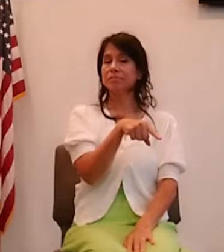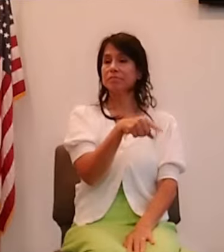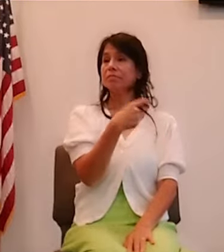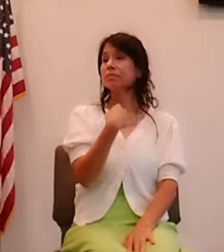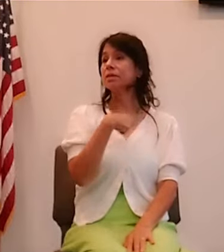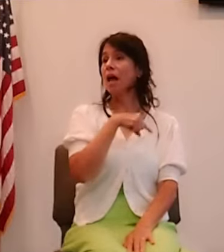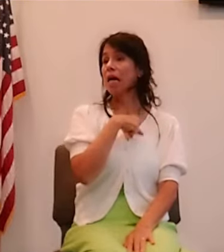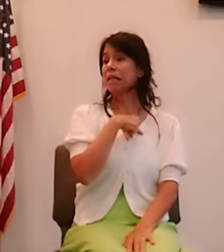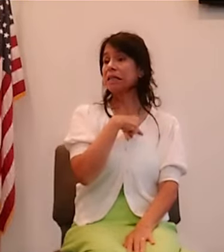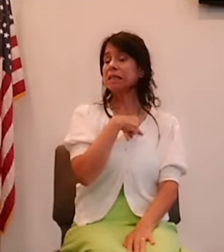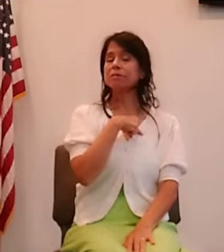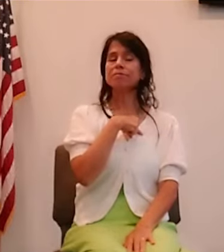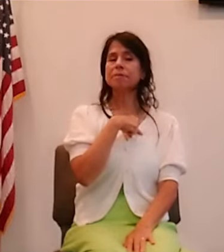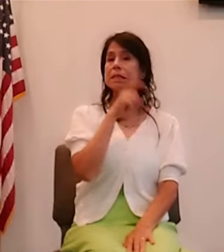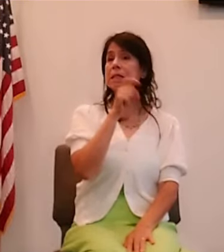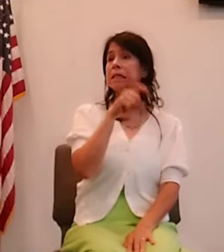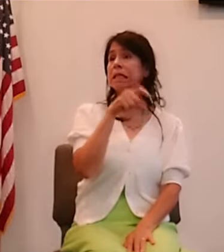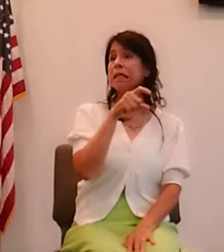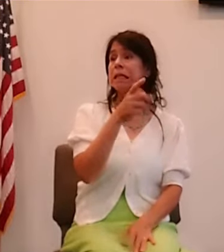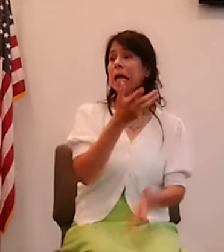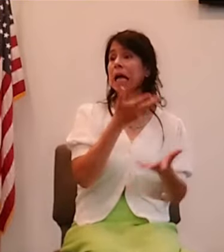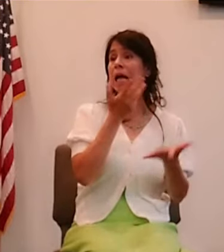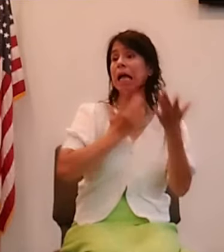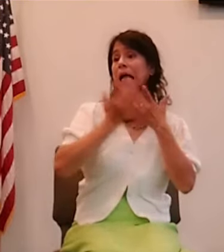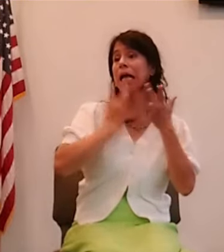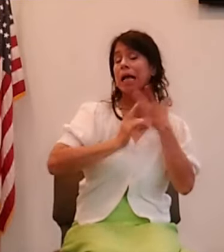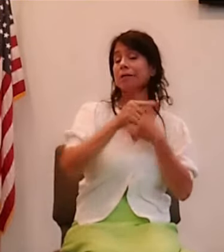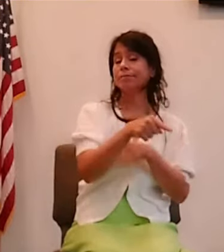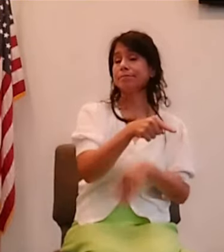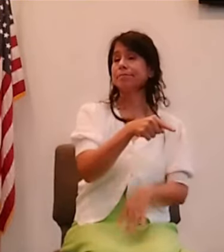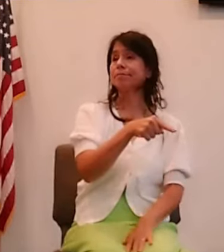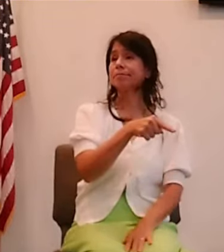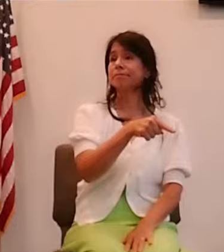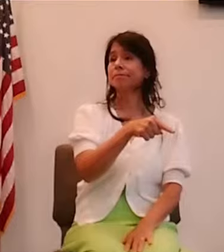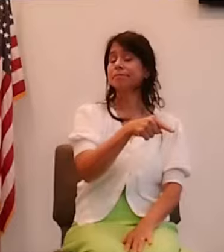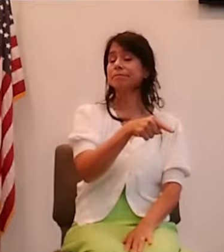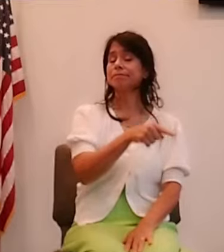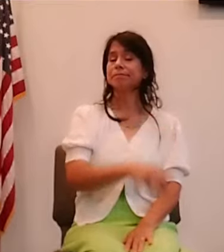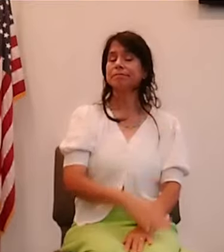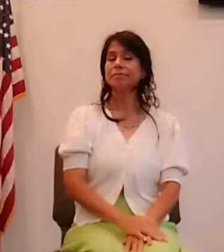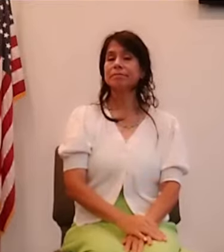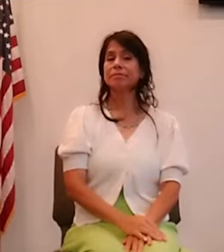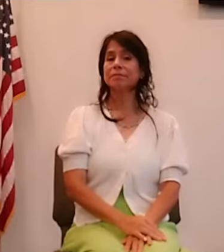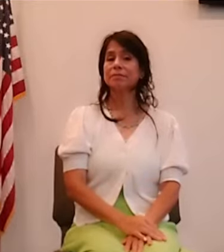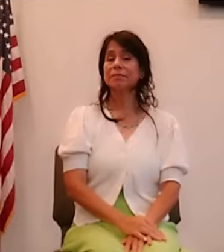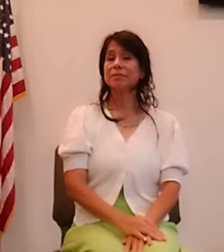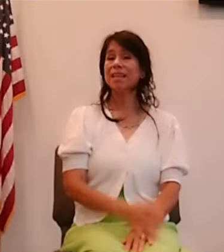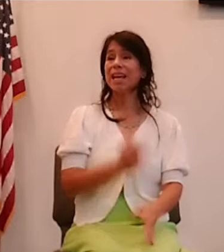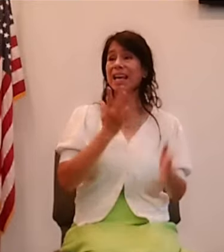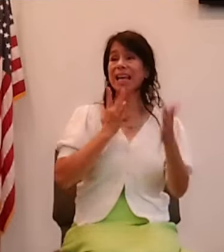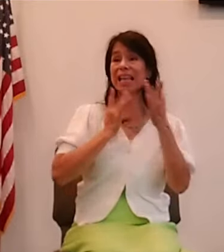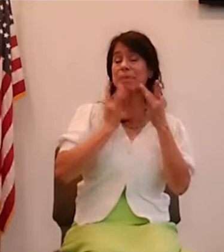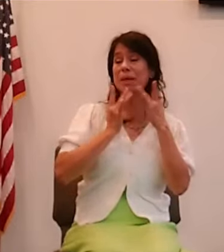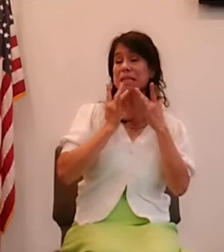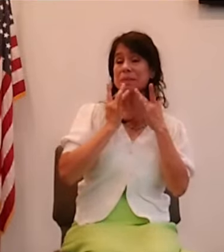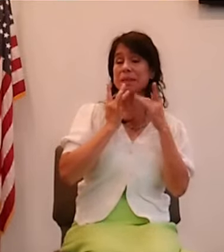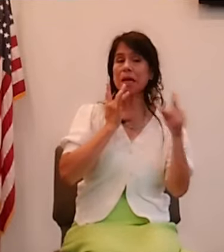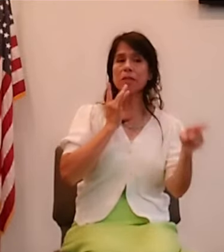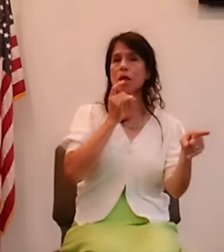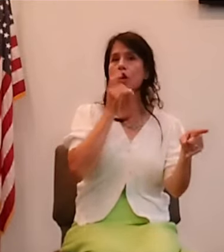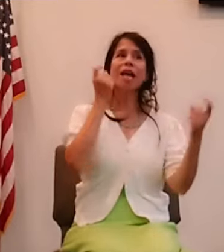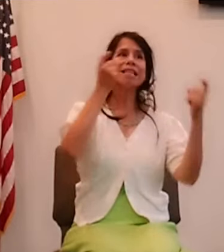the needy in this world, the needy. And the needy are not